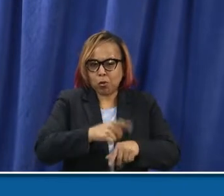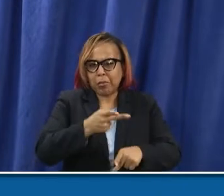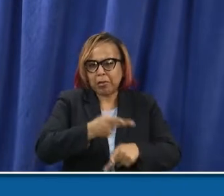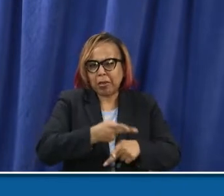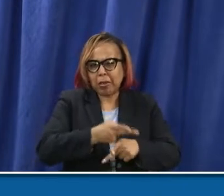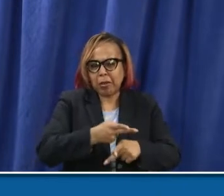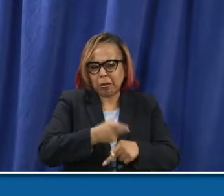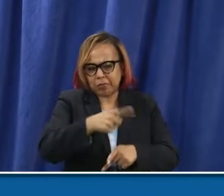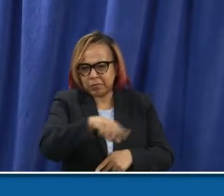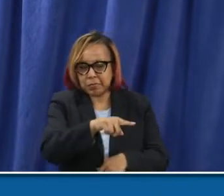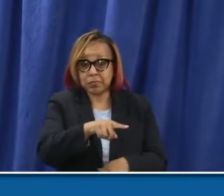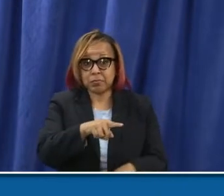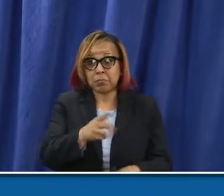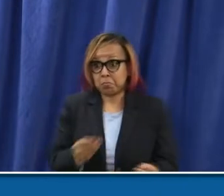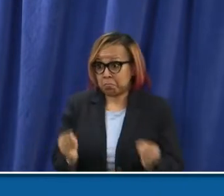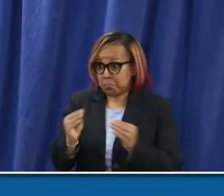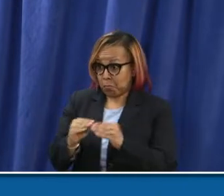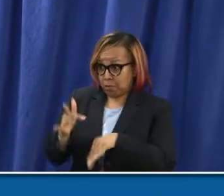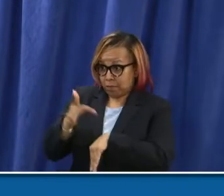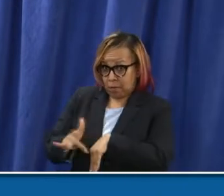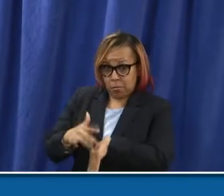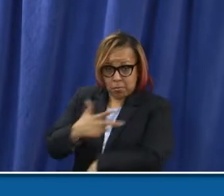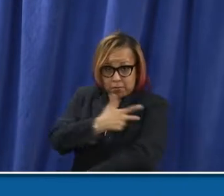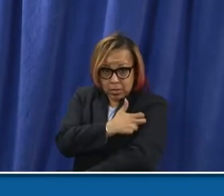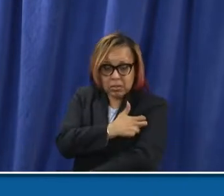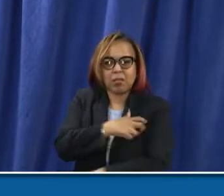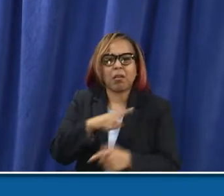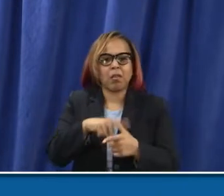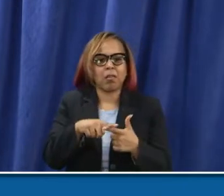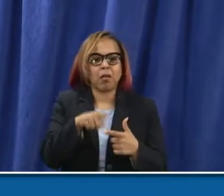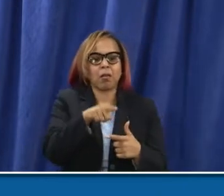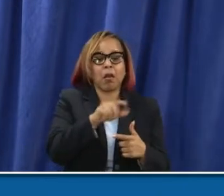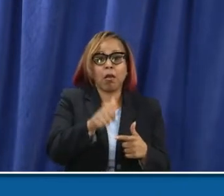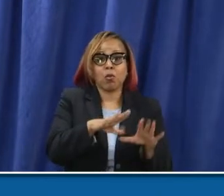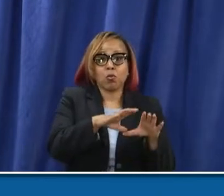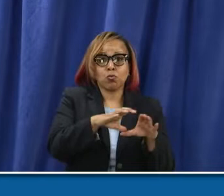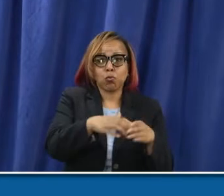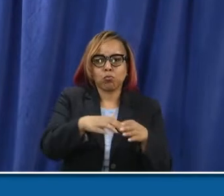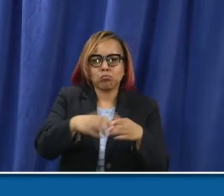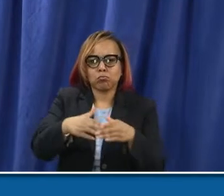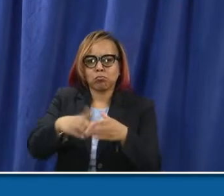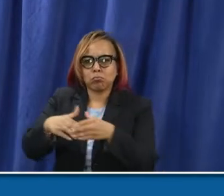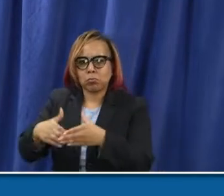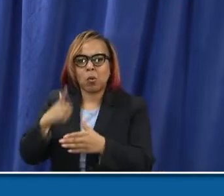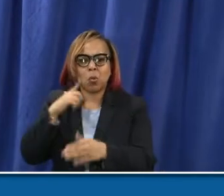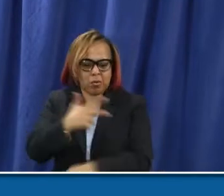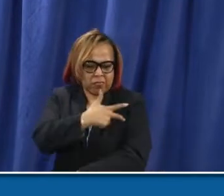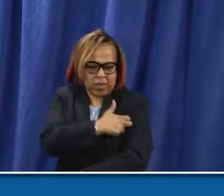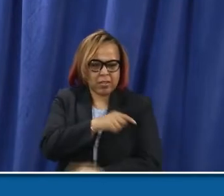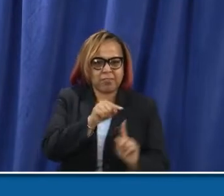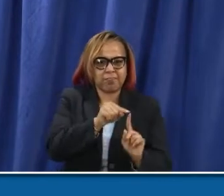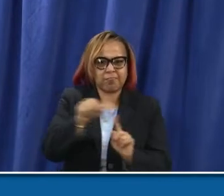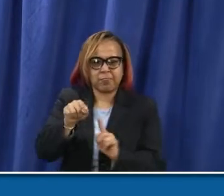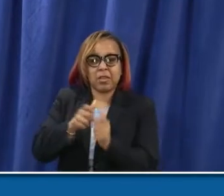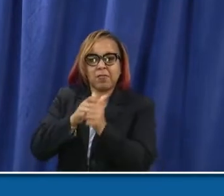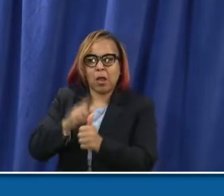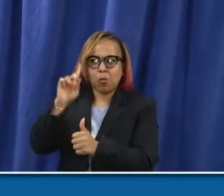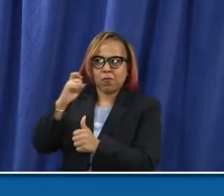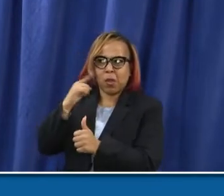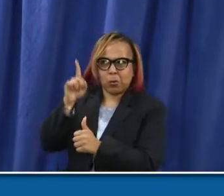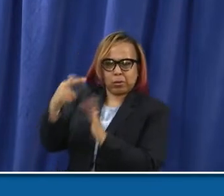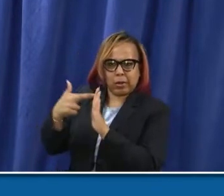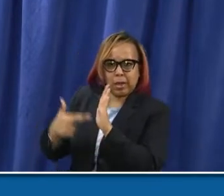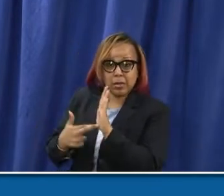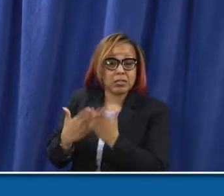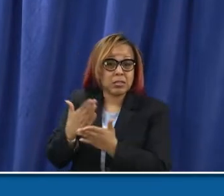And so as more vaccine becomes available, additional priority groups will receive the vaccine based on federal guidance. So some of those groups